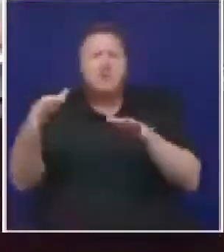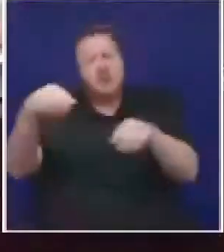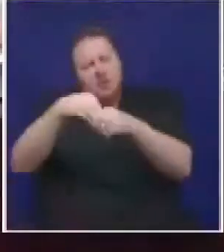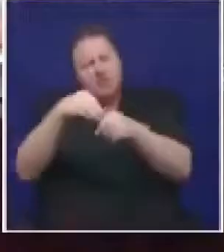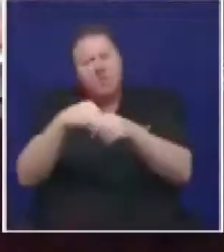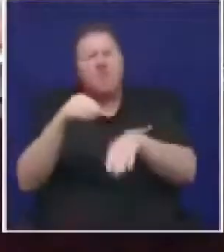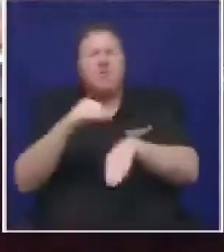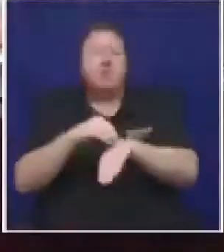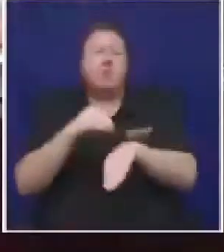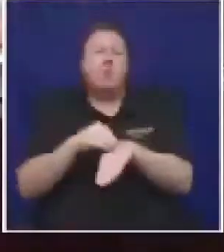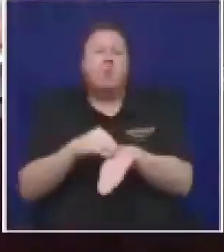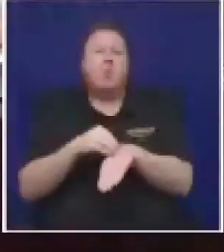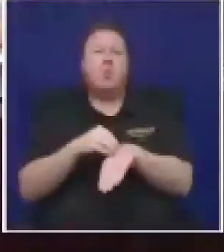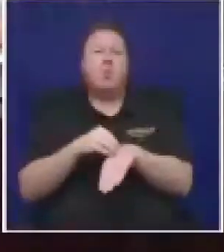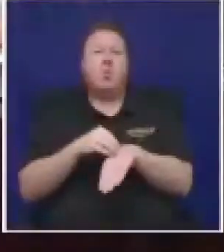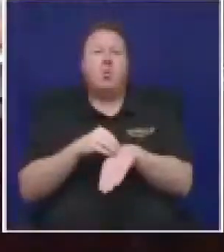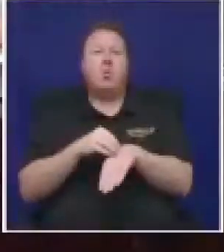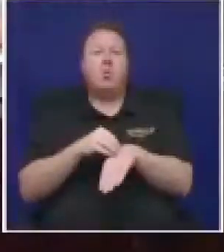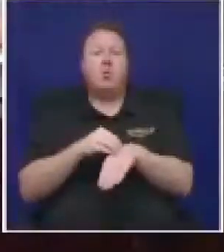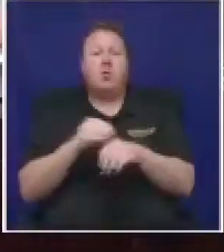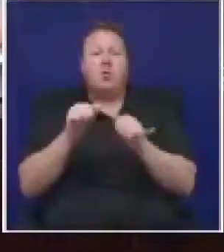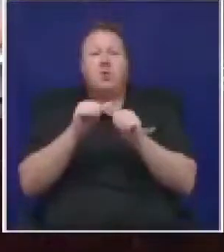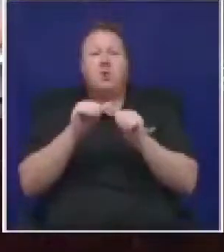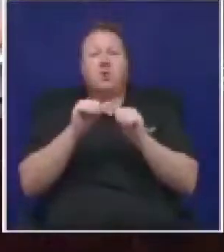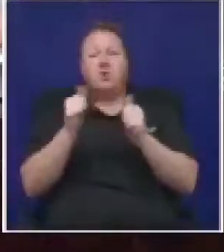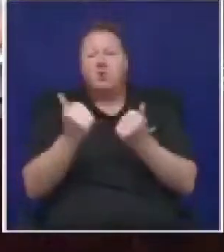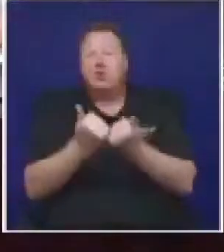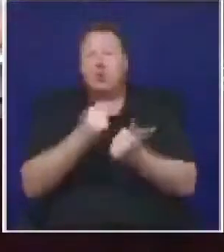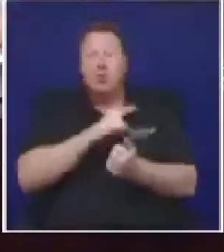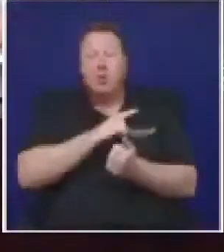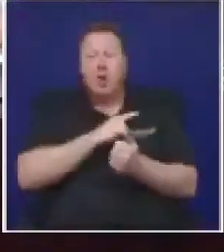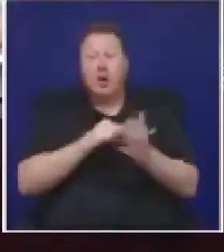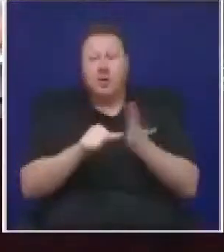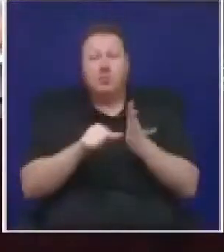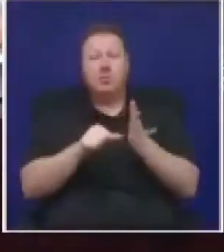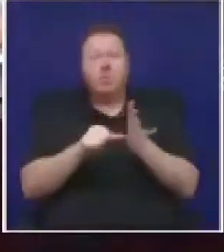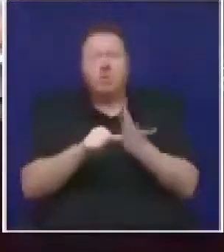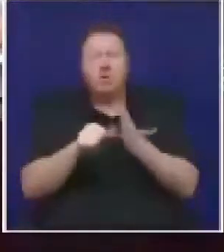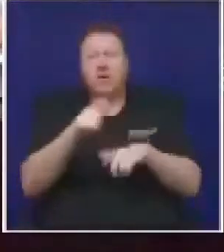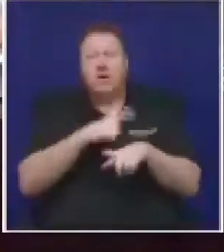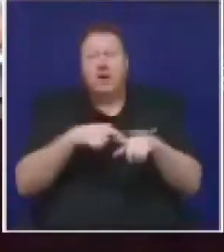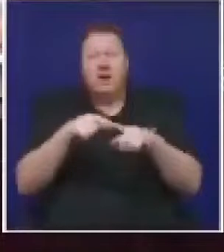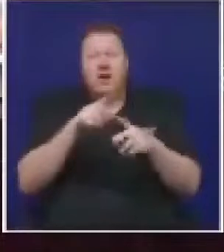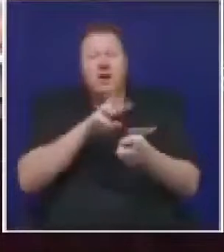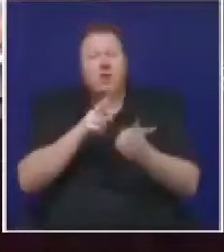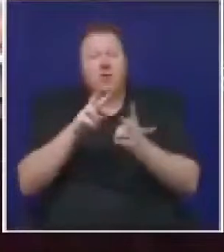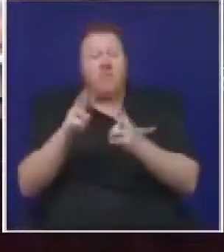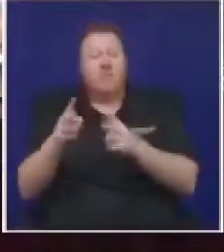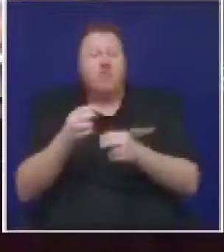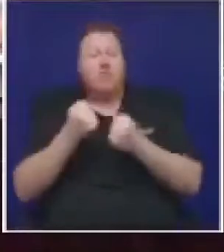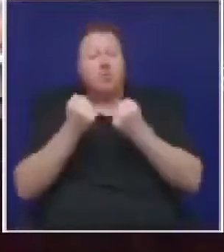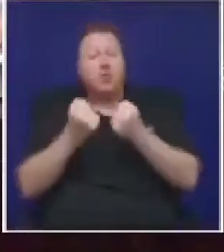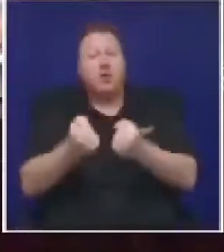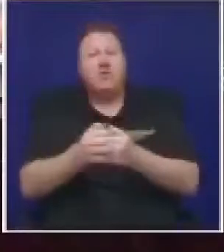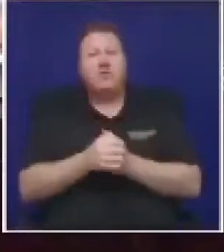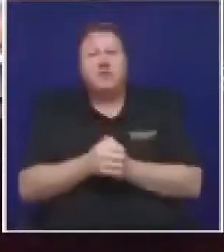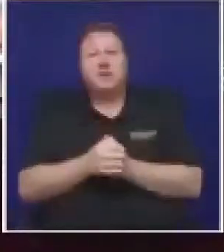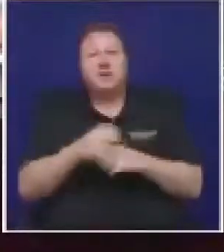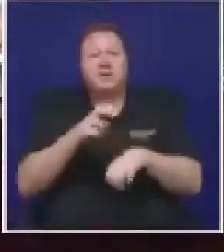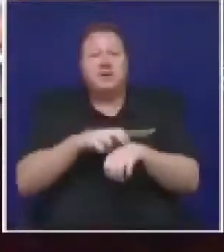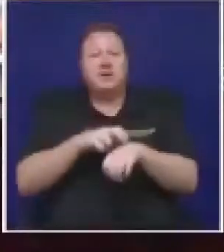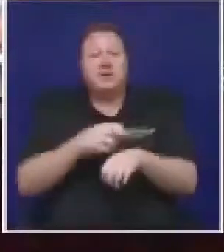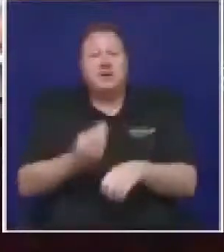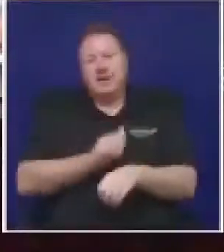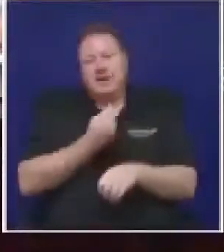in these associations, because they are very key in driving land reform. And we do need this young